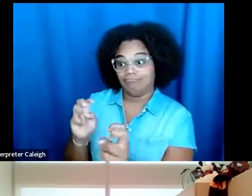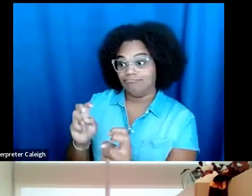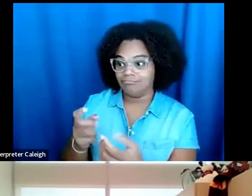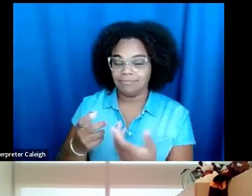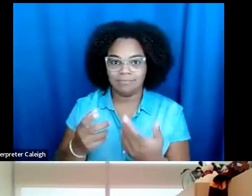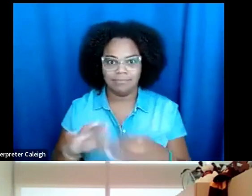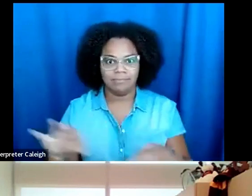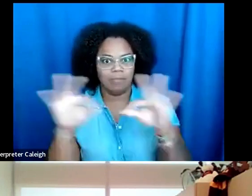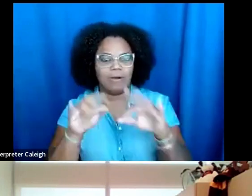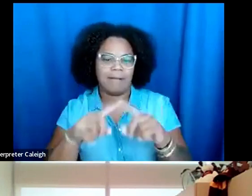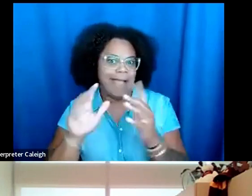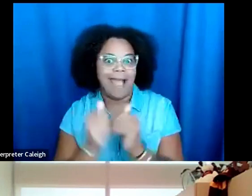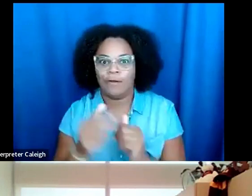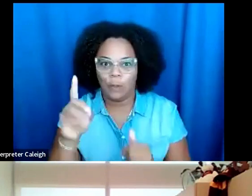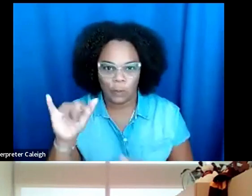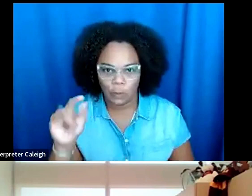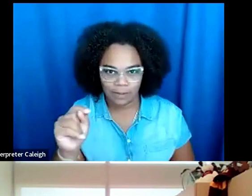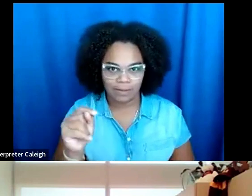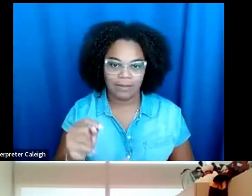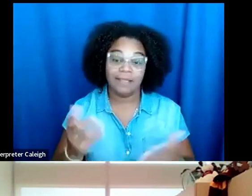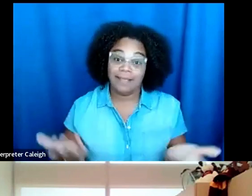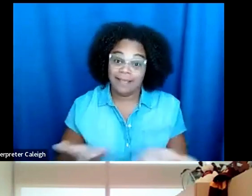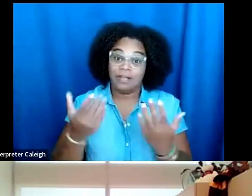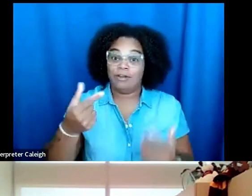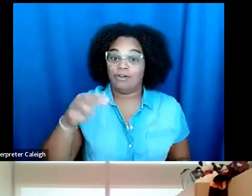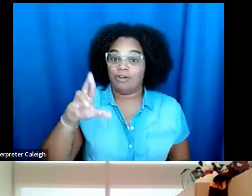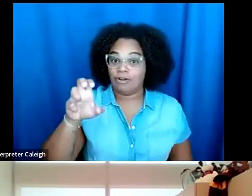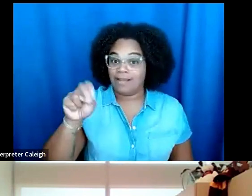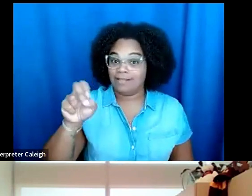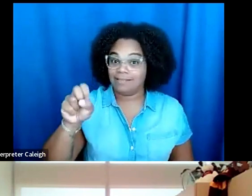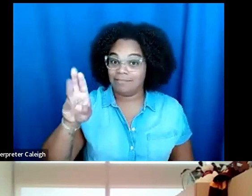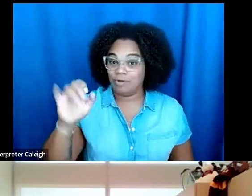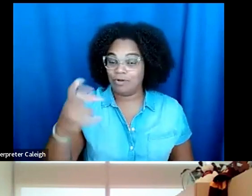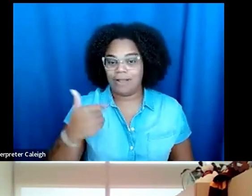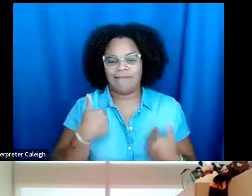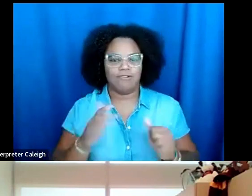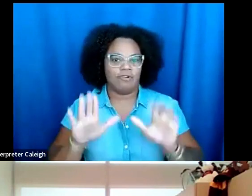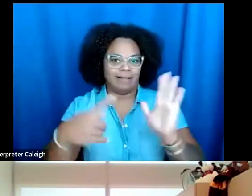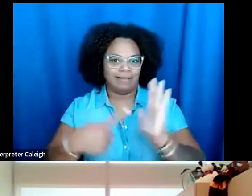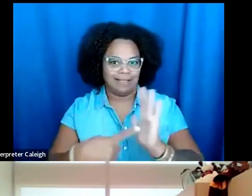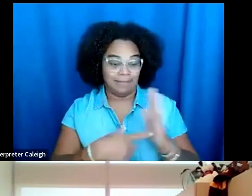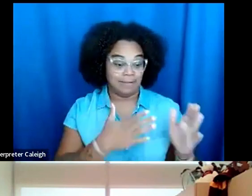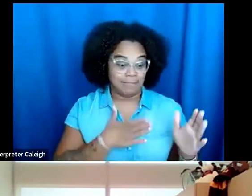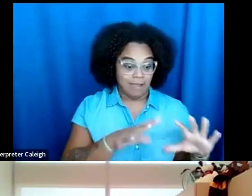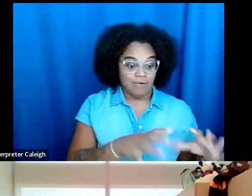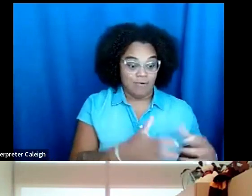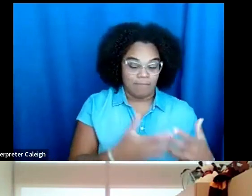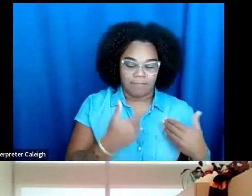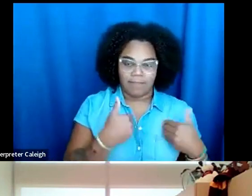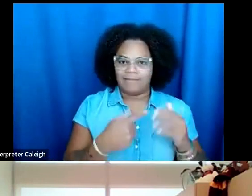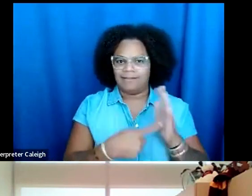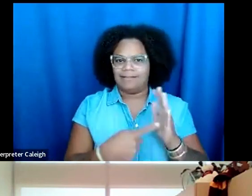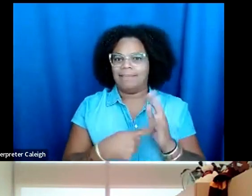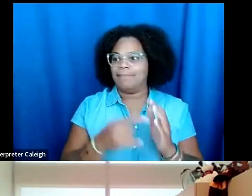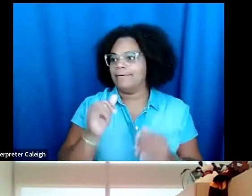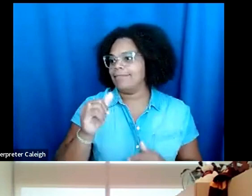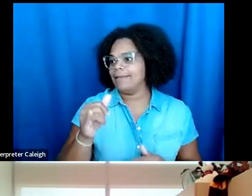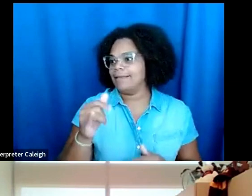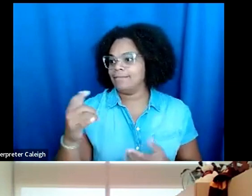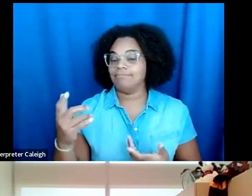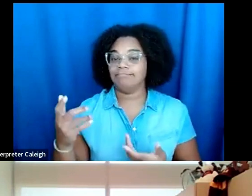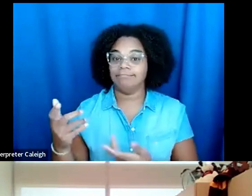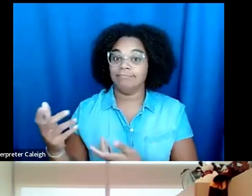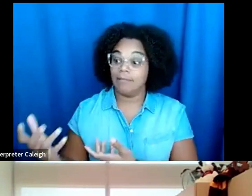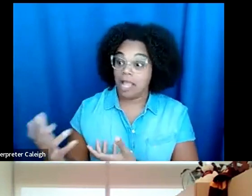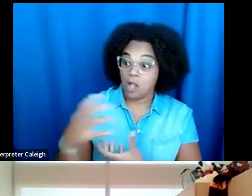have at Greensboro a good working example. Even in my group, we had examples of how something like including community members